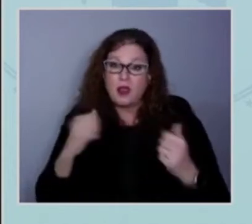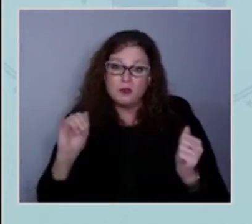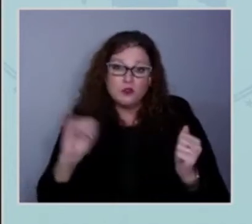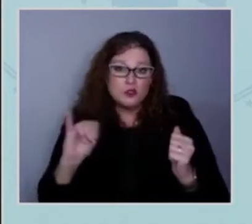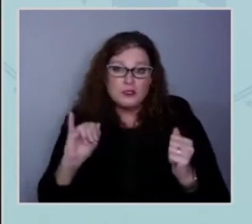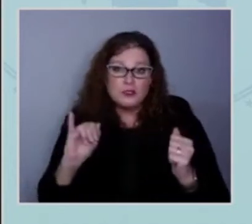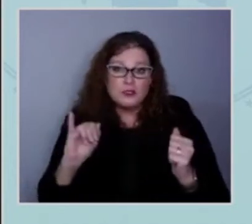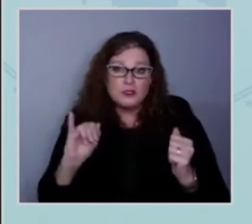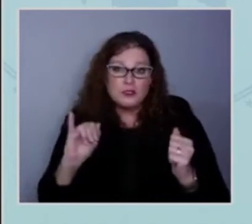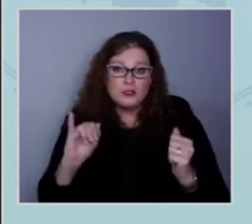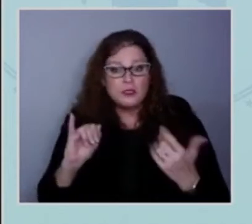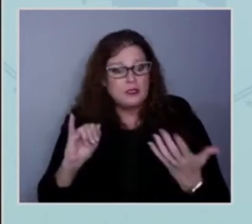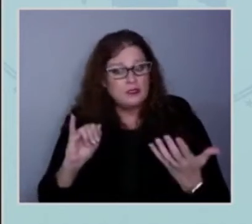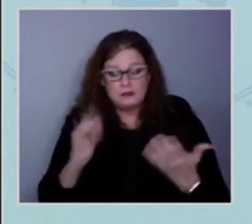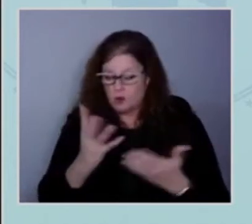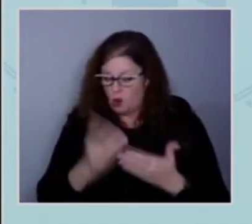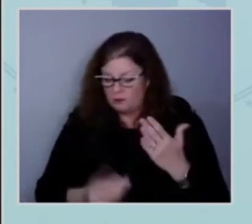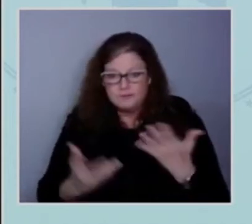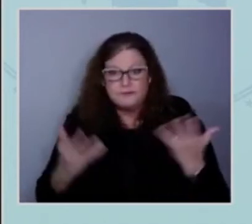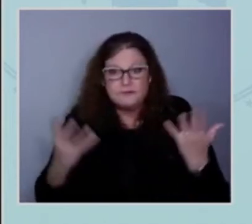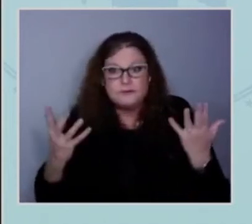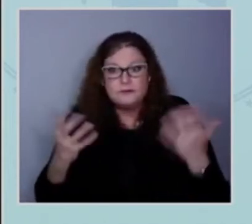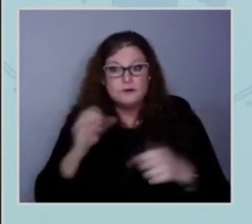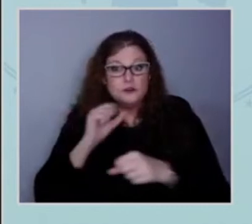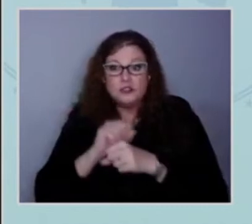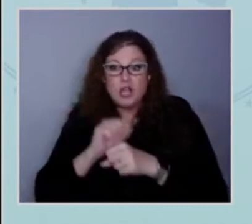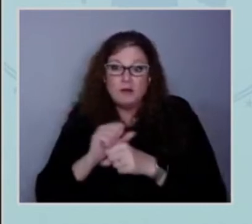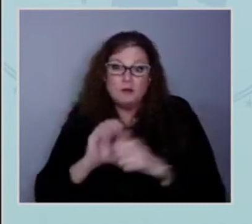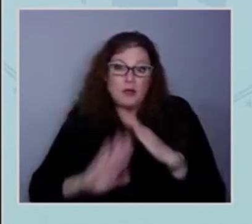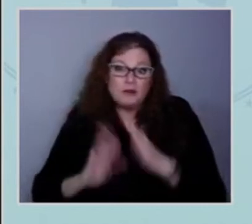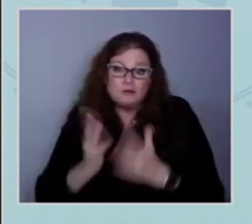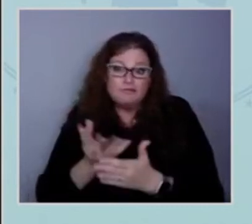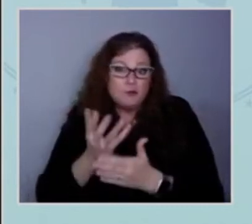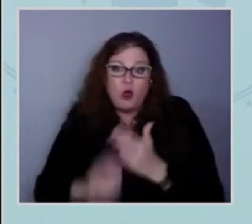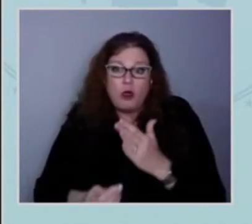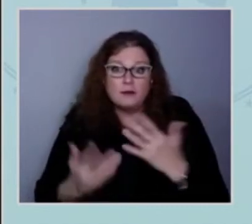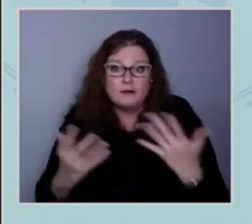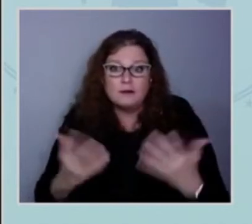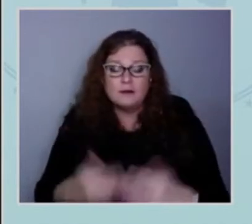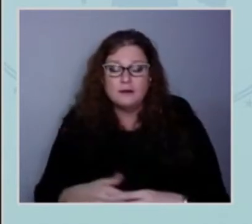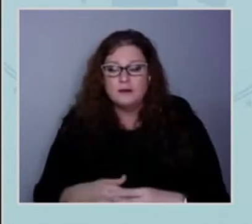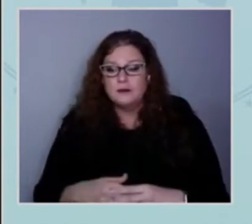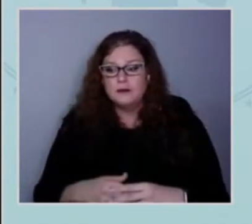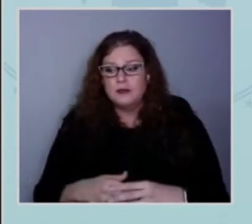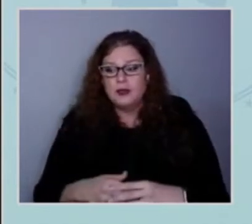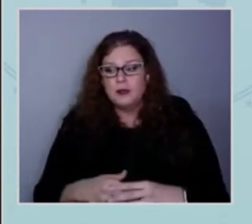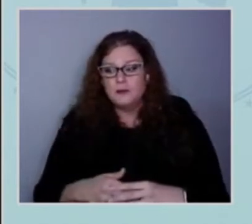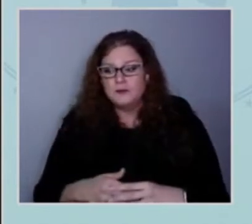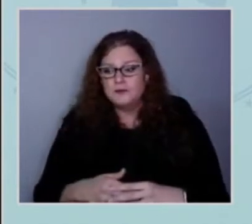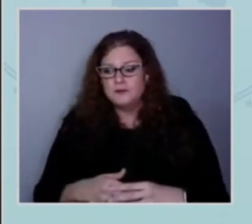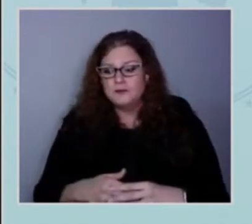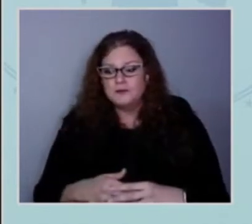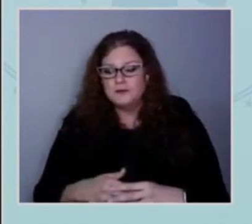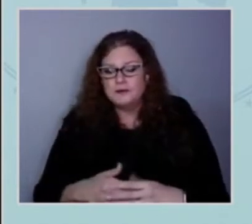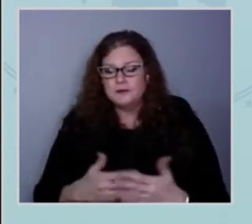So we're hoping that we can get some help. Our health insurance is gone. Our